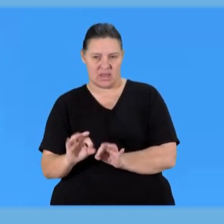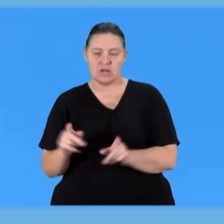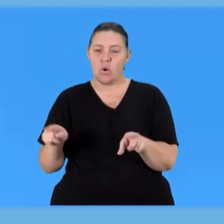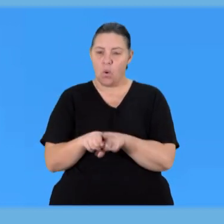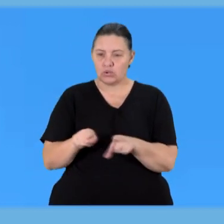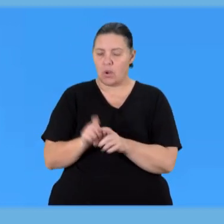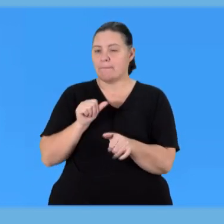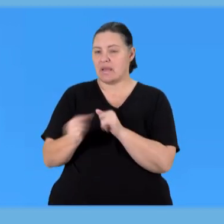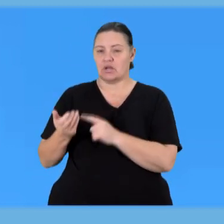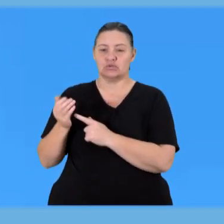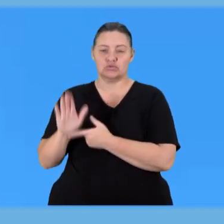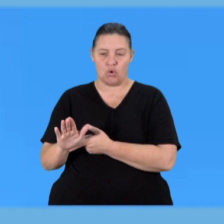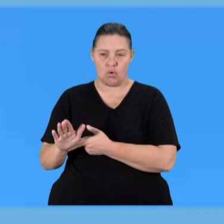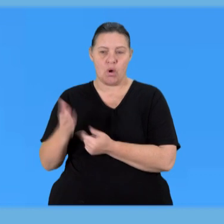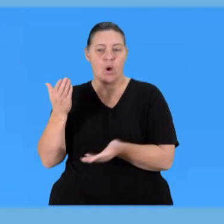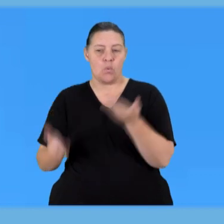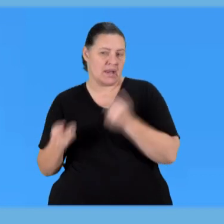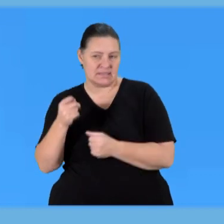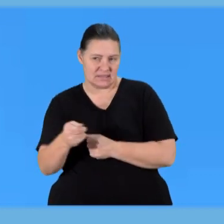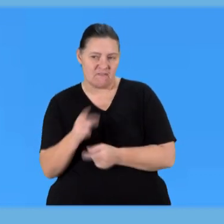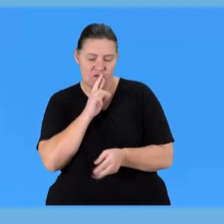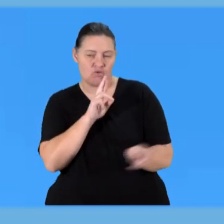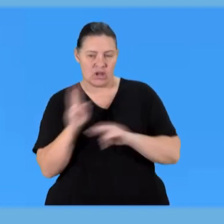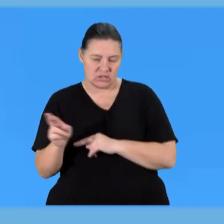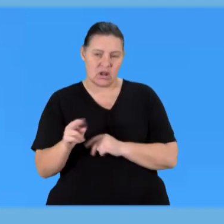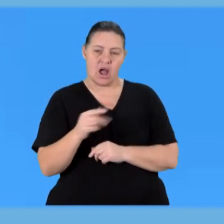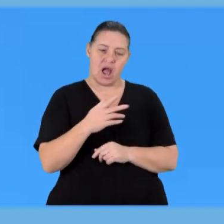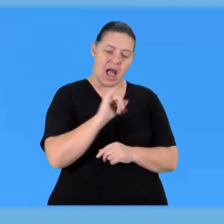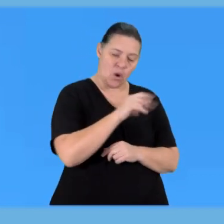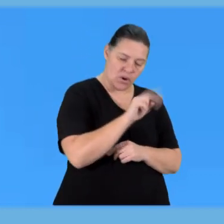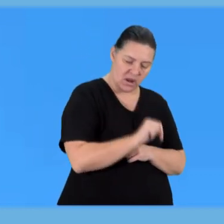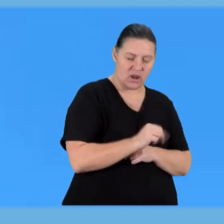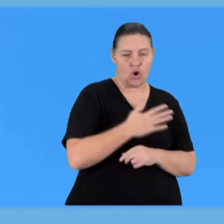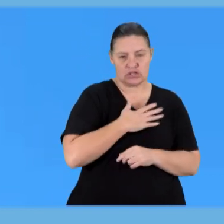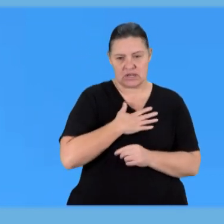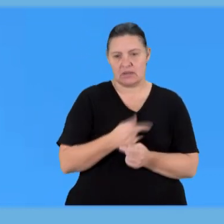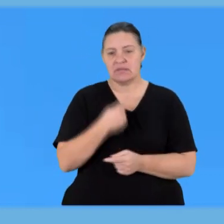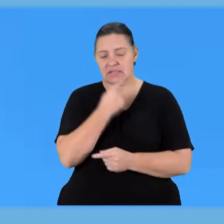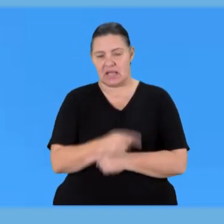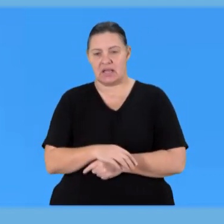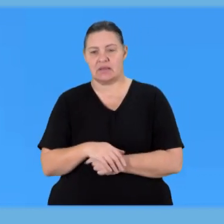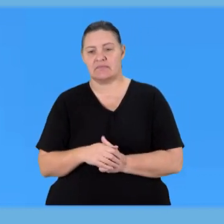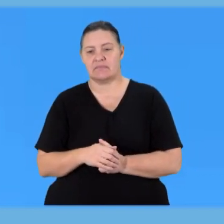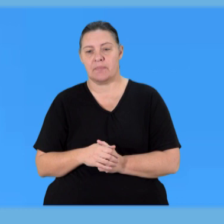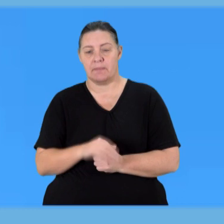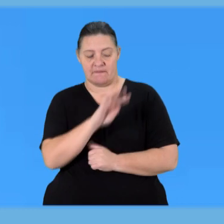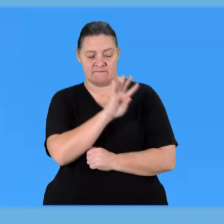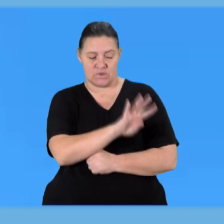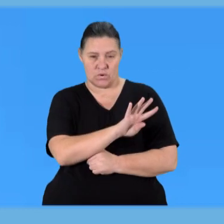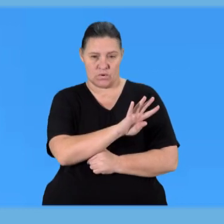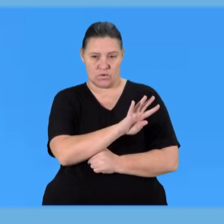also to better show this weight equation of the reaction between iron and oxygen. So this is going to be, remember,